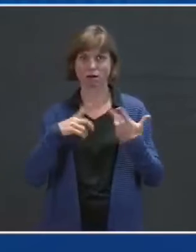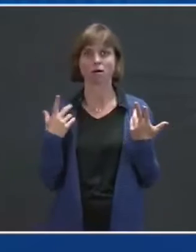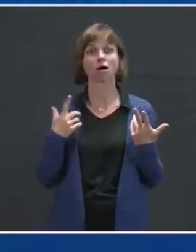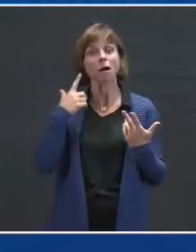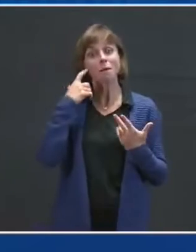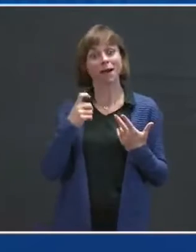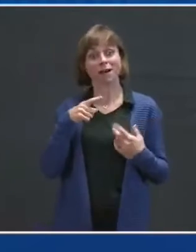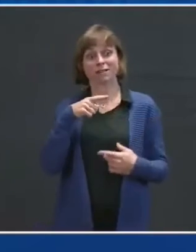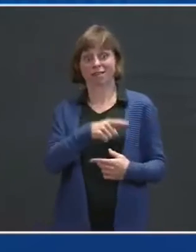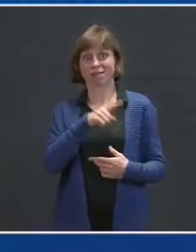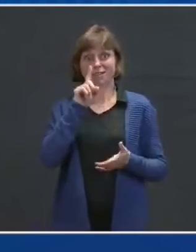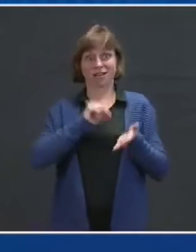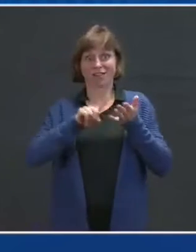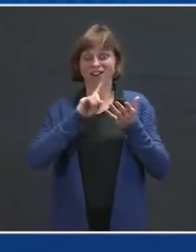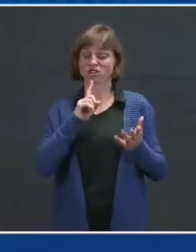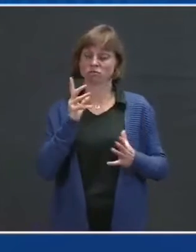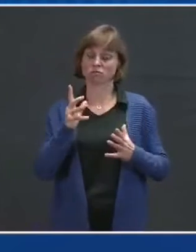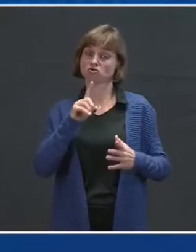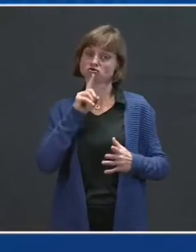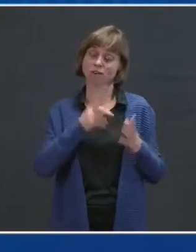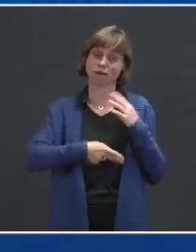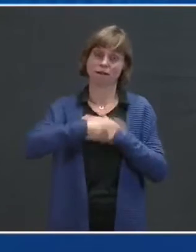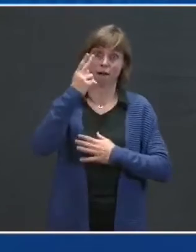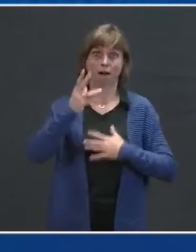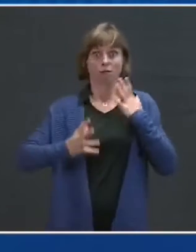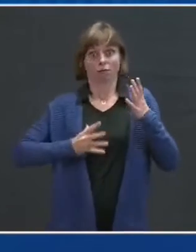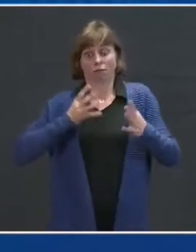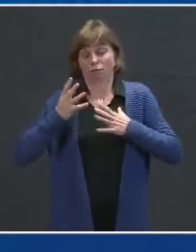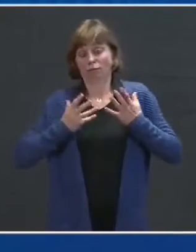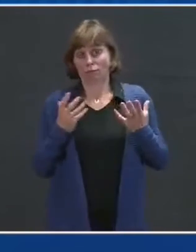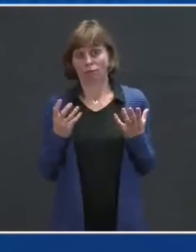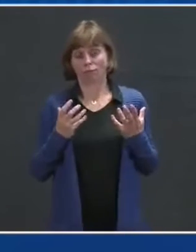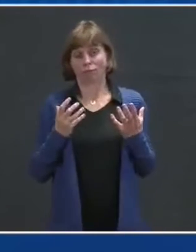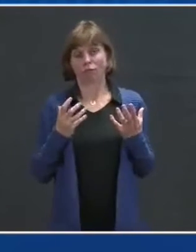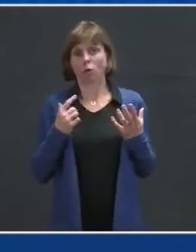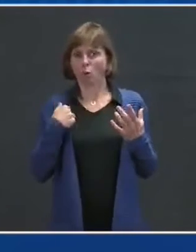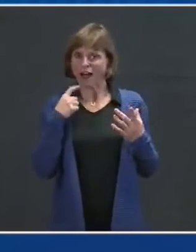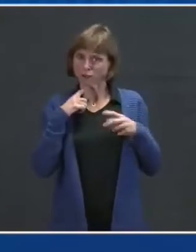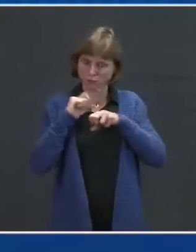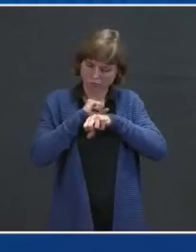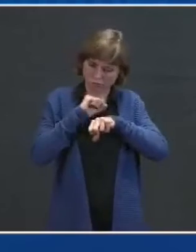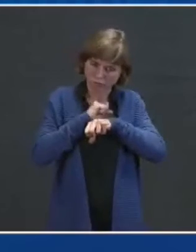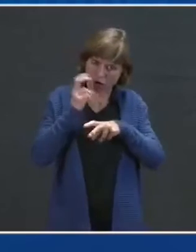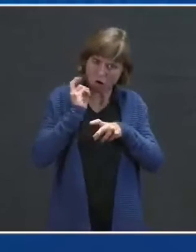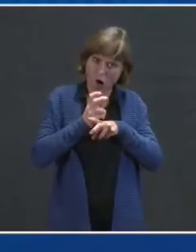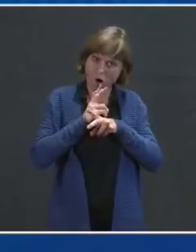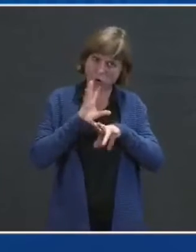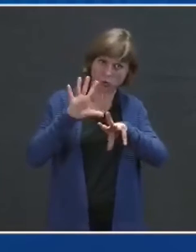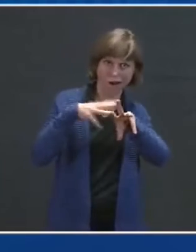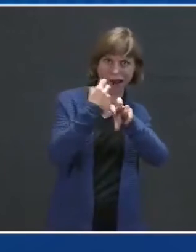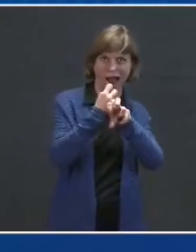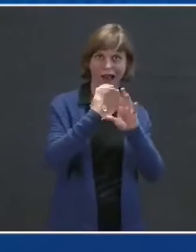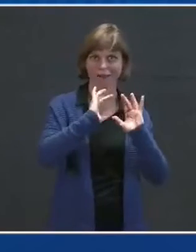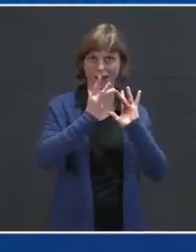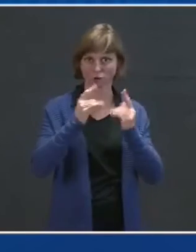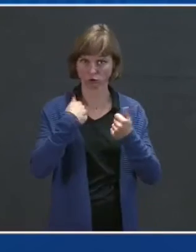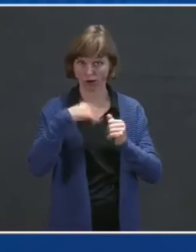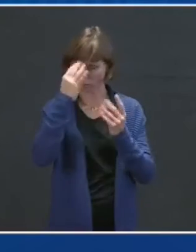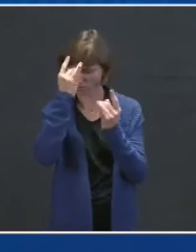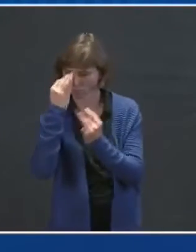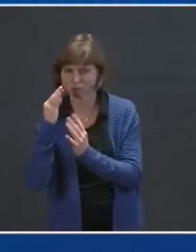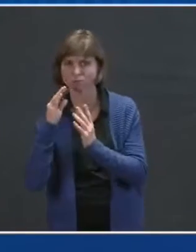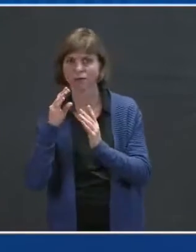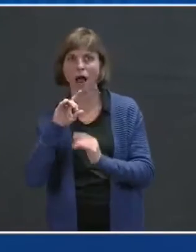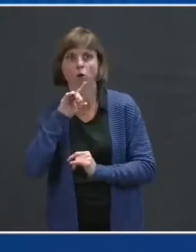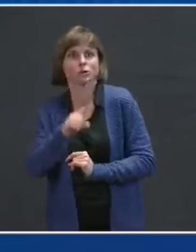sophistication, it's taking us layer by layer, but we're working at the same pace to ensure we lock down networks and really think through how to ensure this doesn't happen again